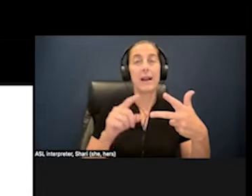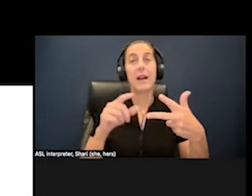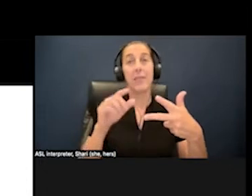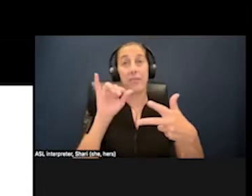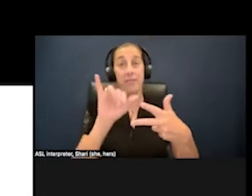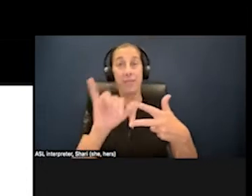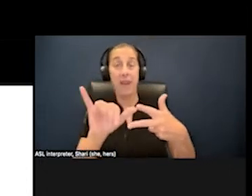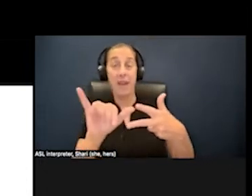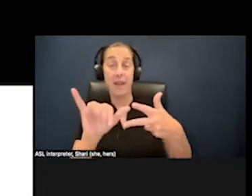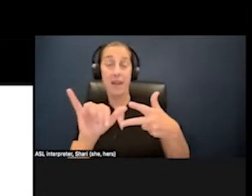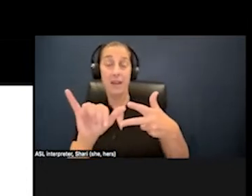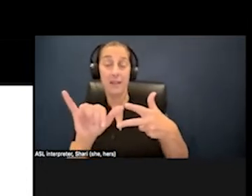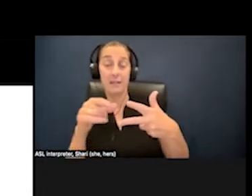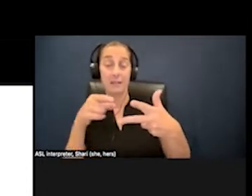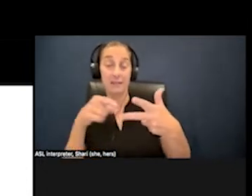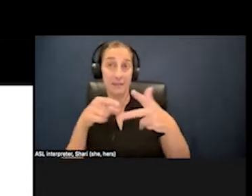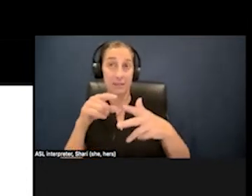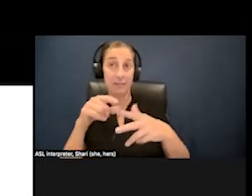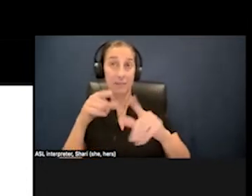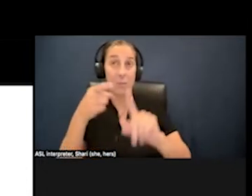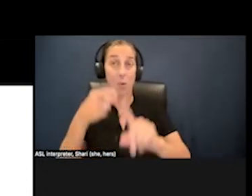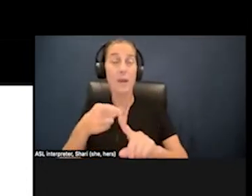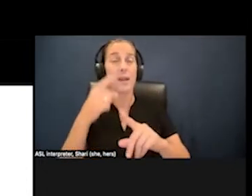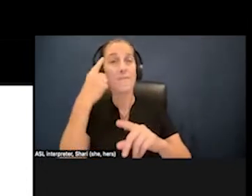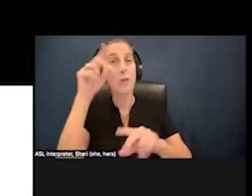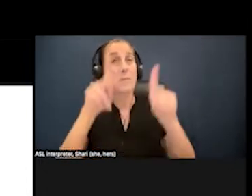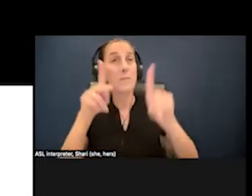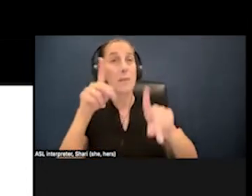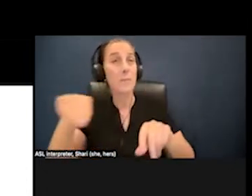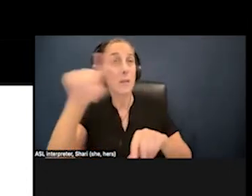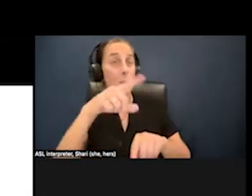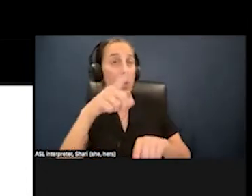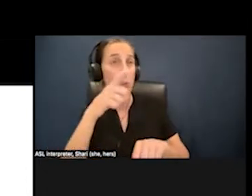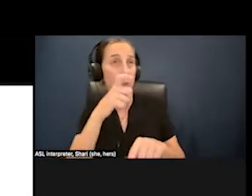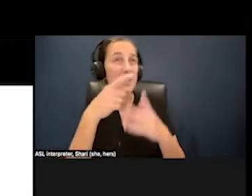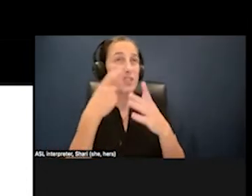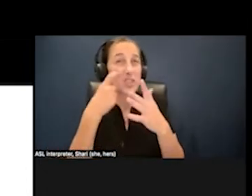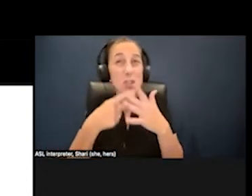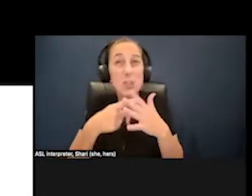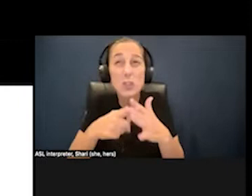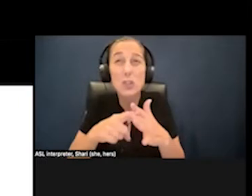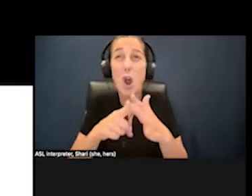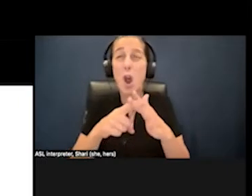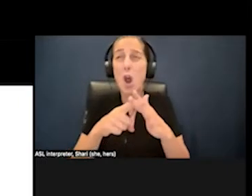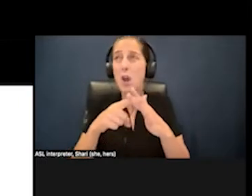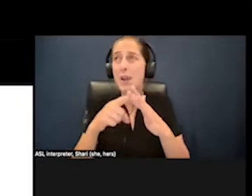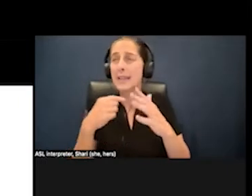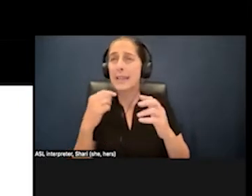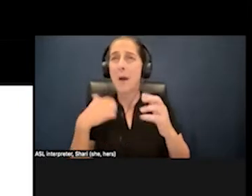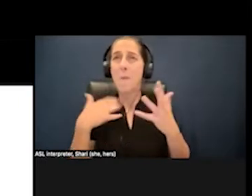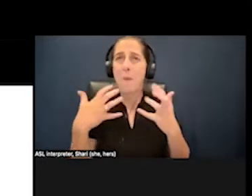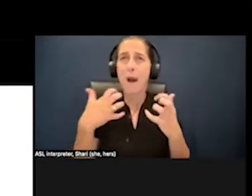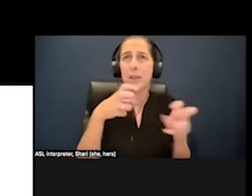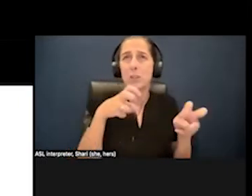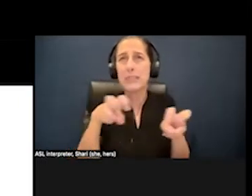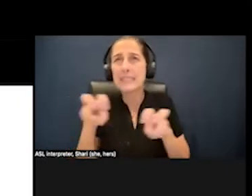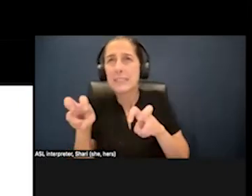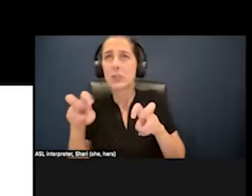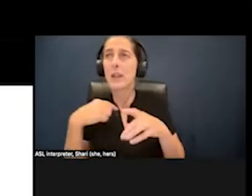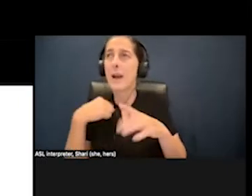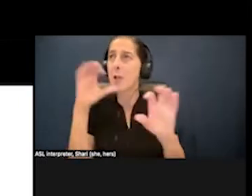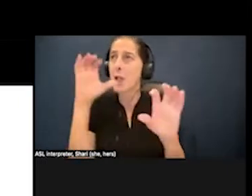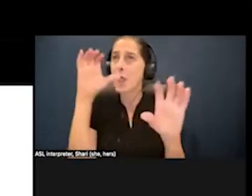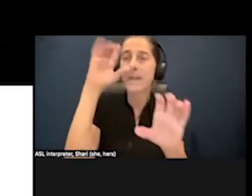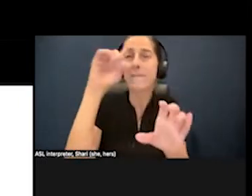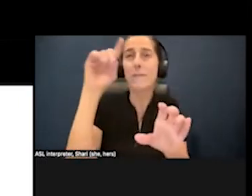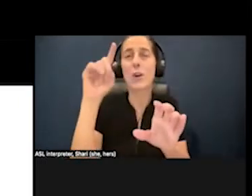for gender-affirming care, which is that if you are looking for gender-affirming care, if you are looking to transition, you can do that.